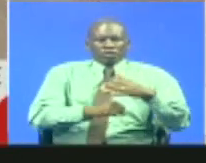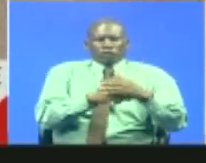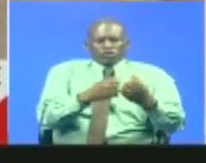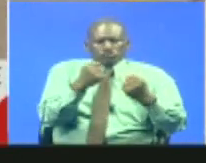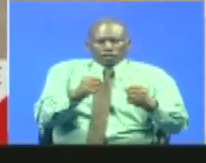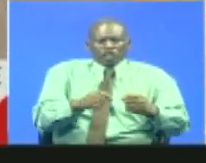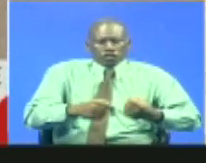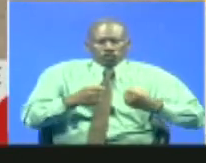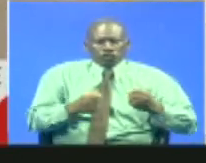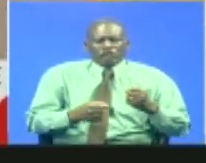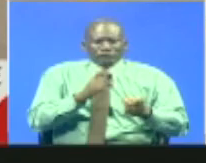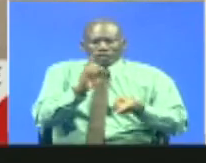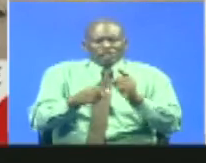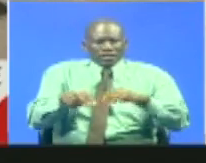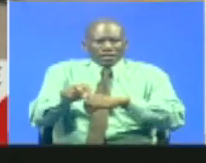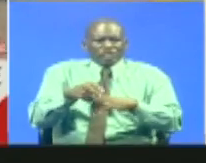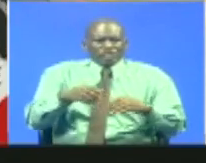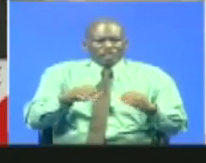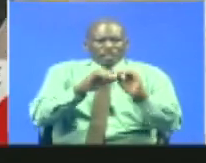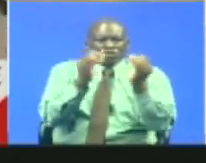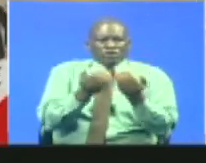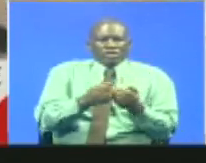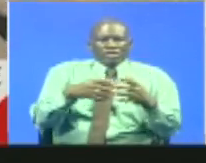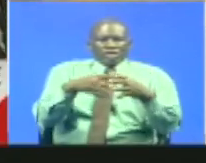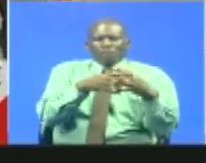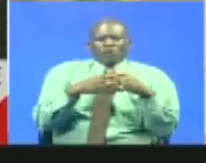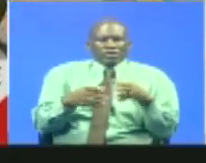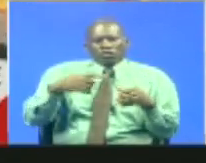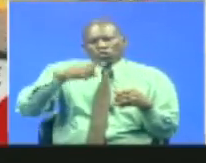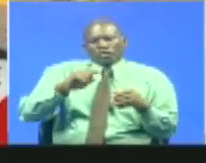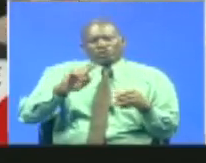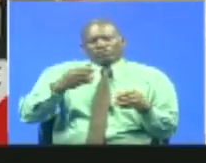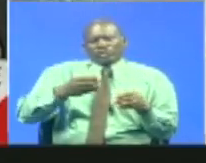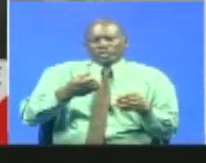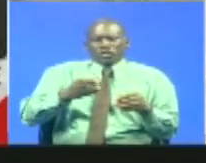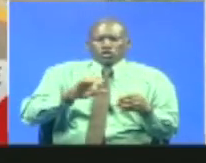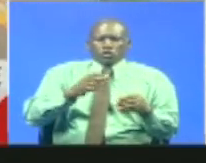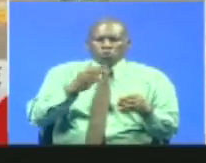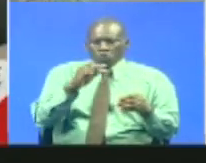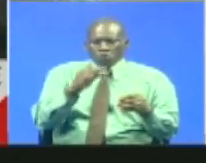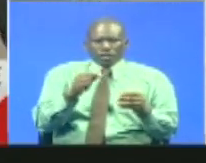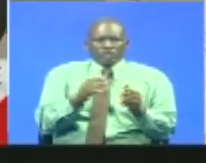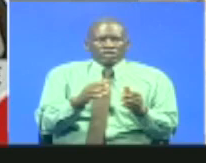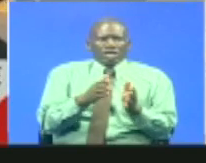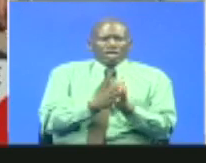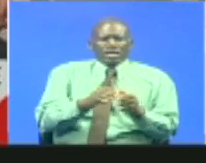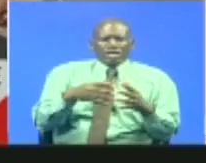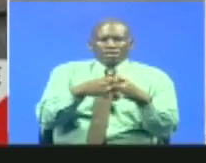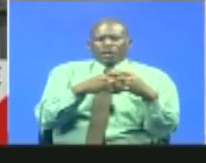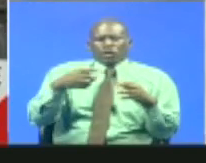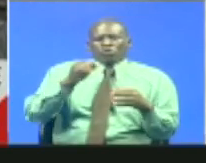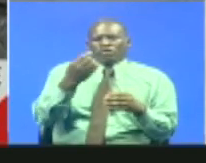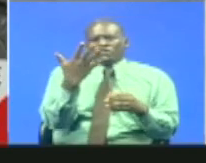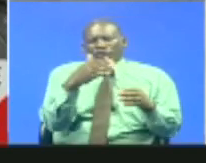relay nation in the world, the USA collected their third successive gold baton and in Bahamas. The USA won